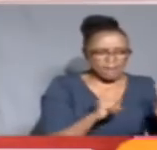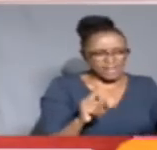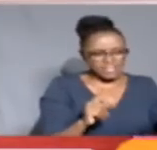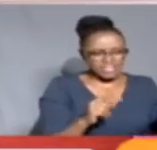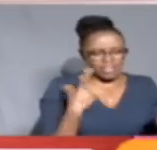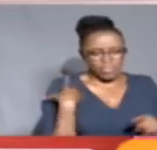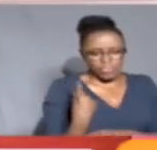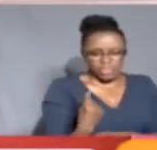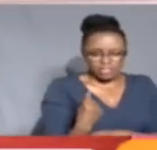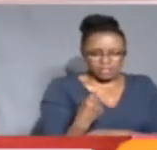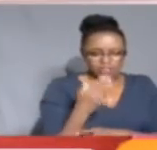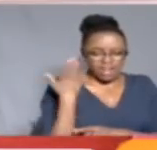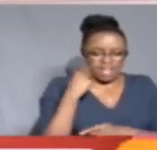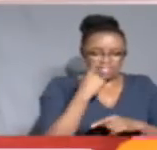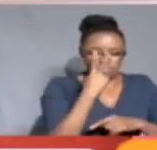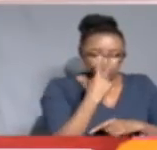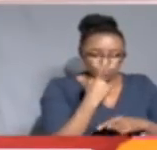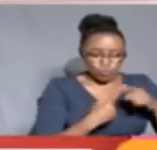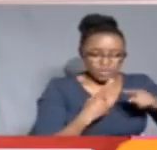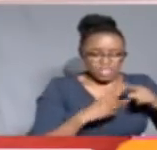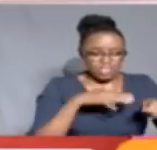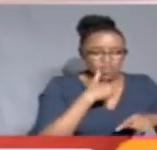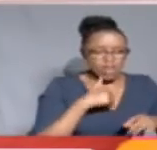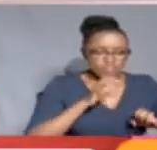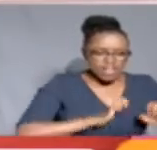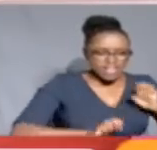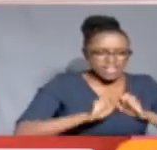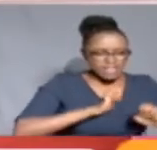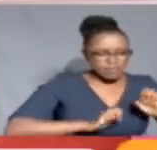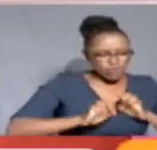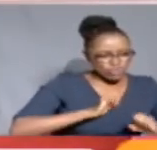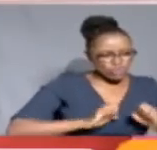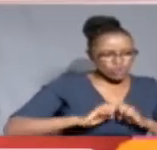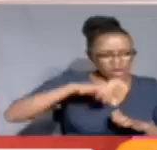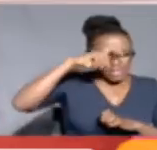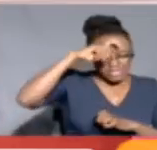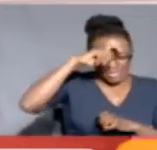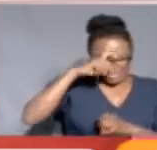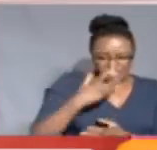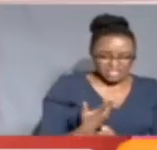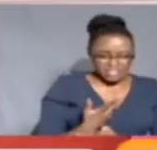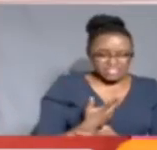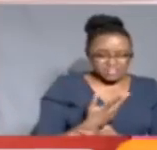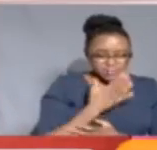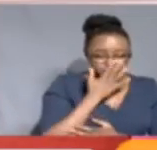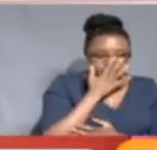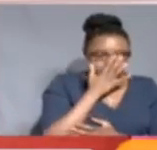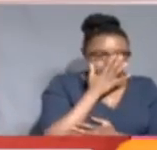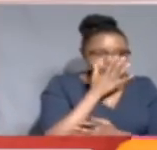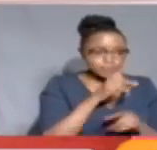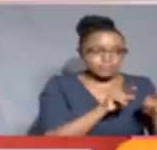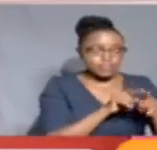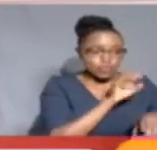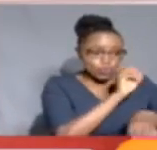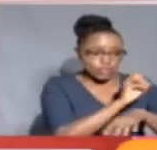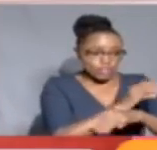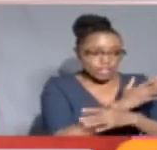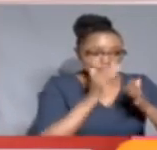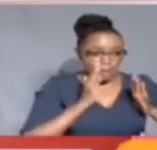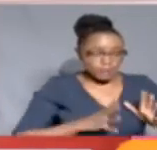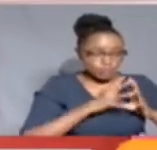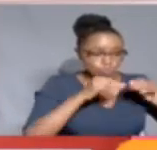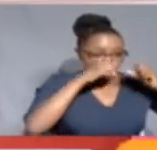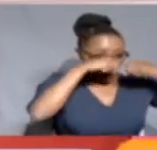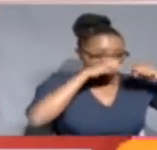but recently, like the last 2 years, had interest in emotional intelligence. Yeah. And I would advise everyone to go and